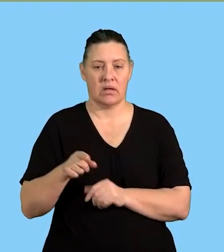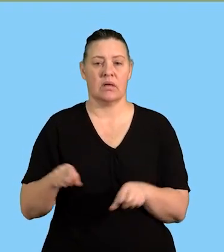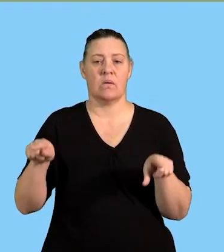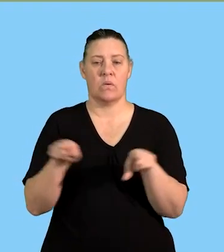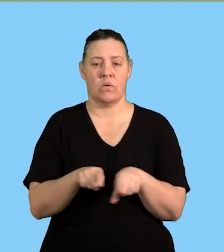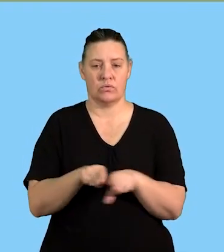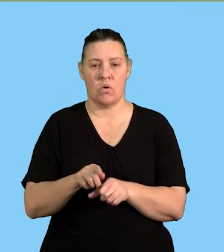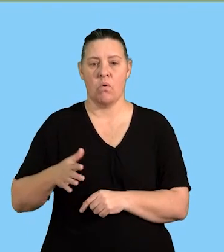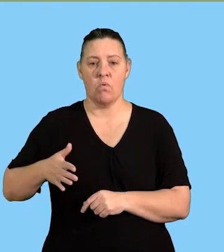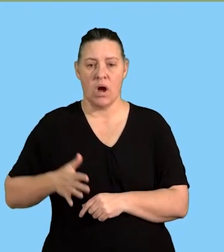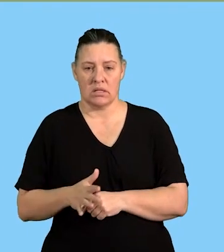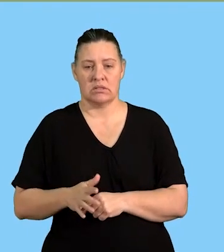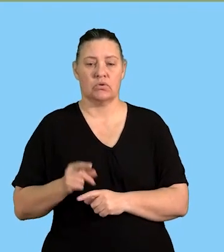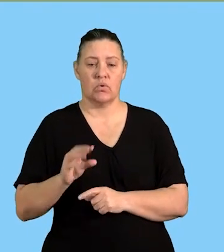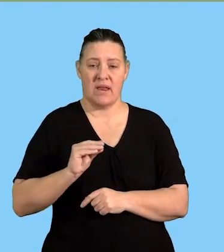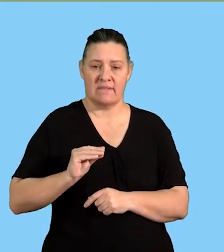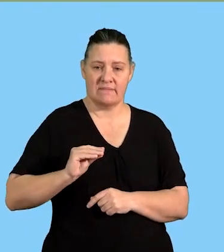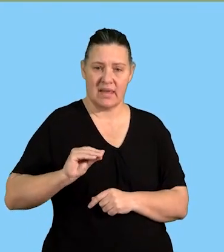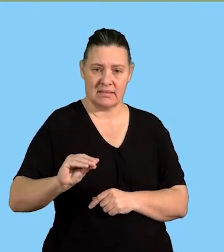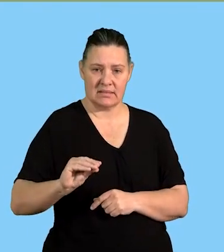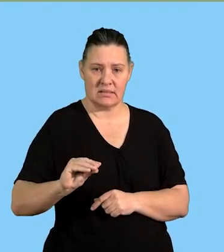he also